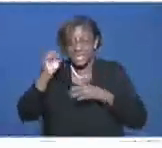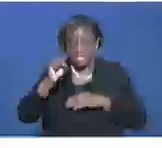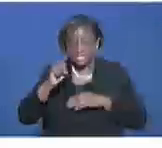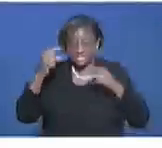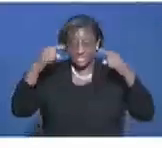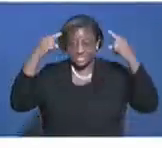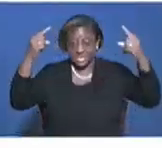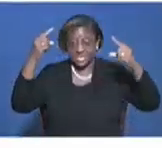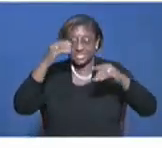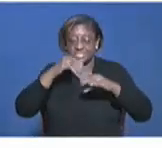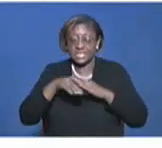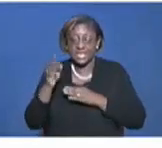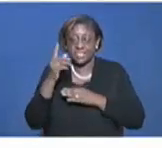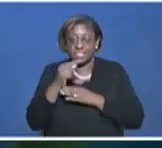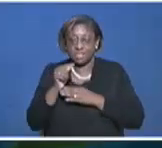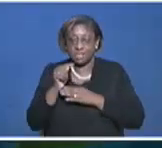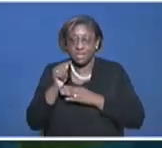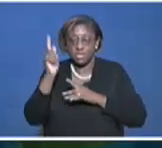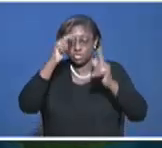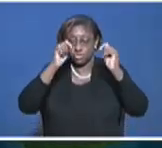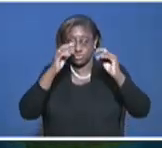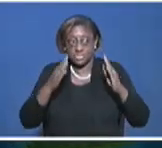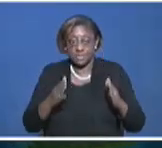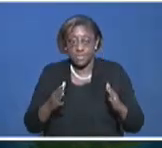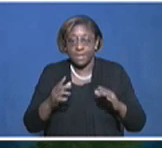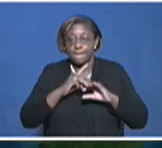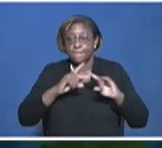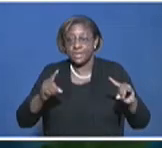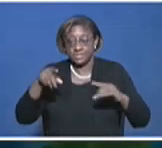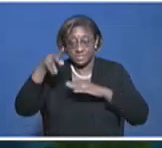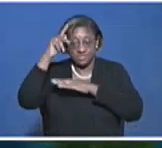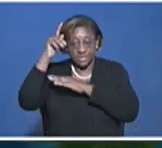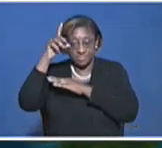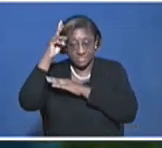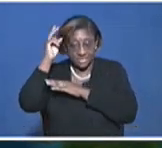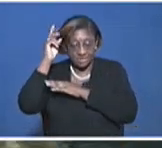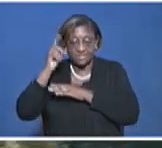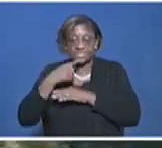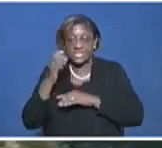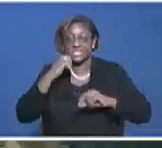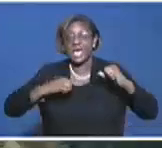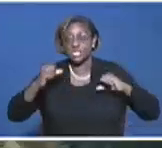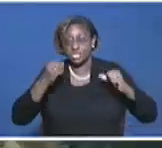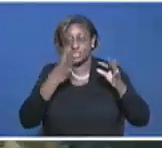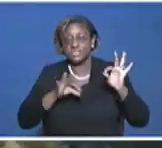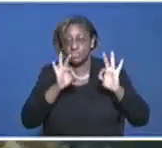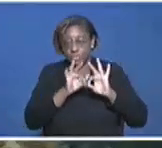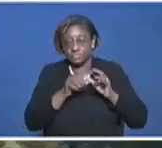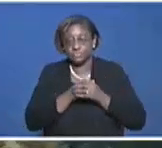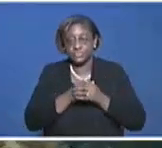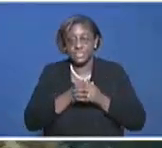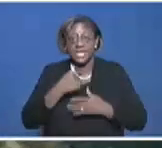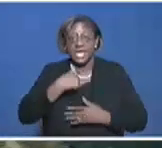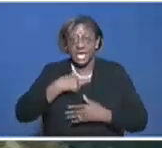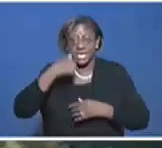resurgence and a rebounding of the economy, Wilchcombe says Prime Minister the Honorable Philip Davis is about action. We're reminded every day, too